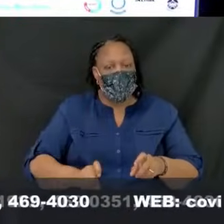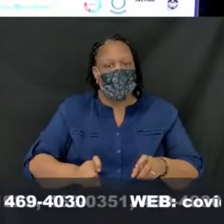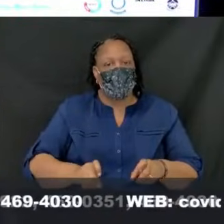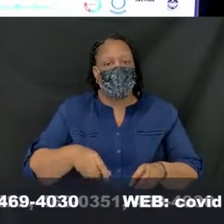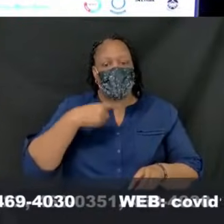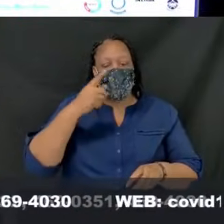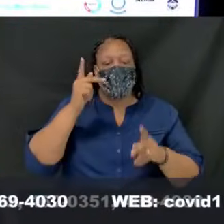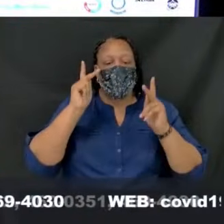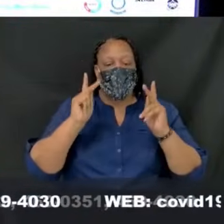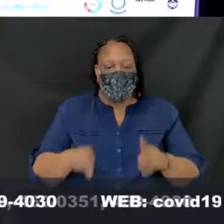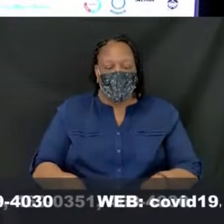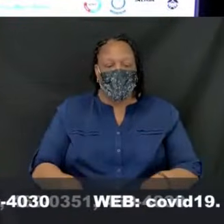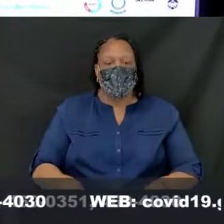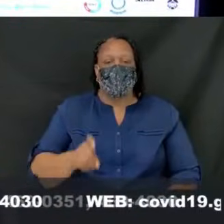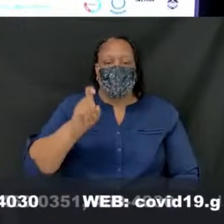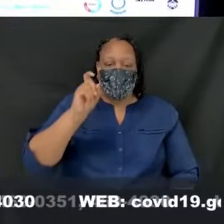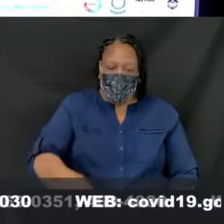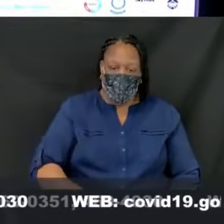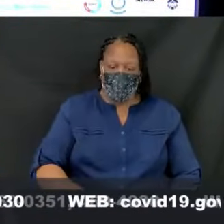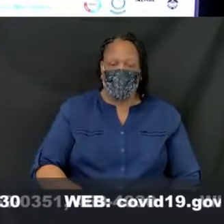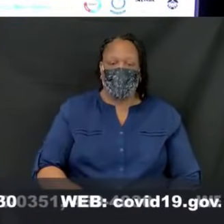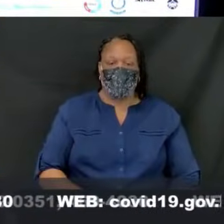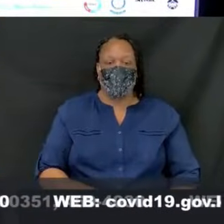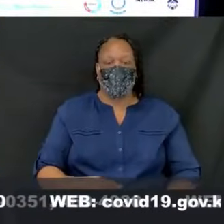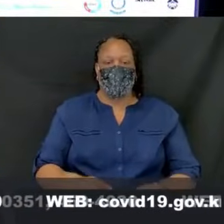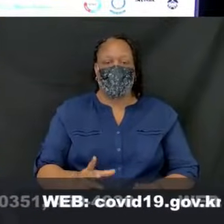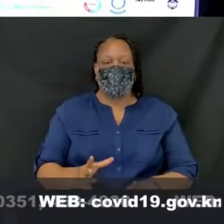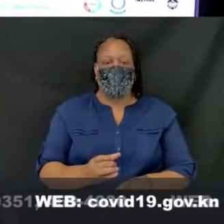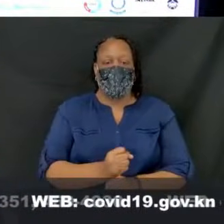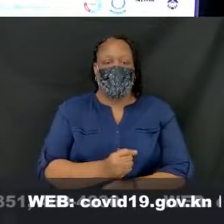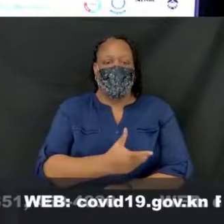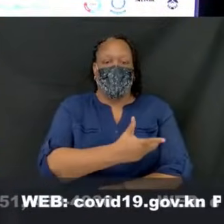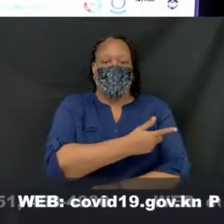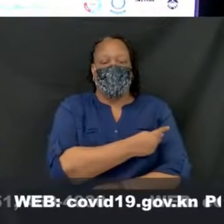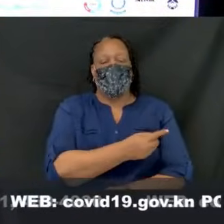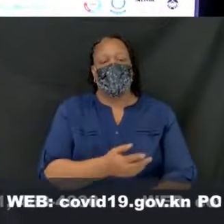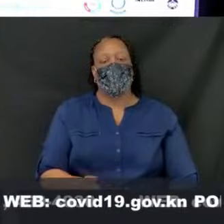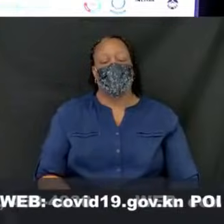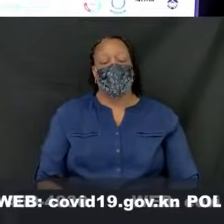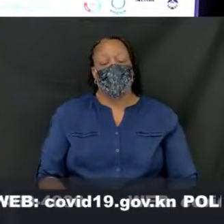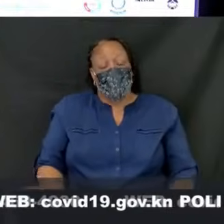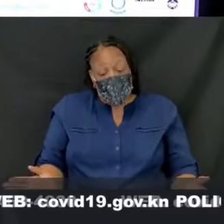Thank you, Minister Phipps. I hope that put that matter to rest for now.